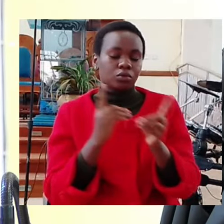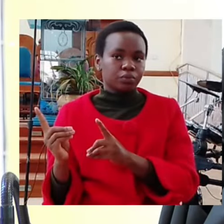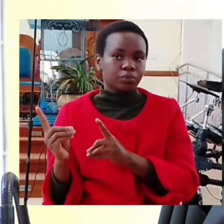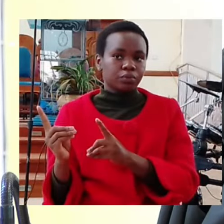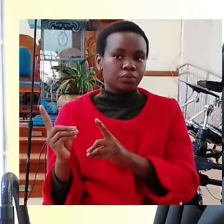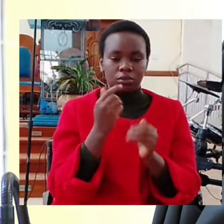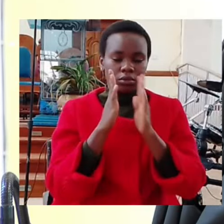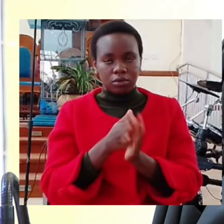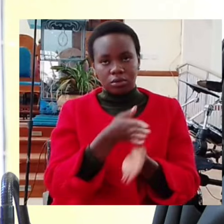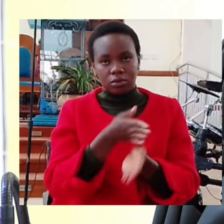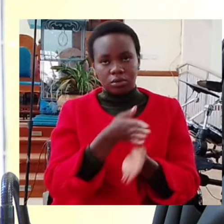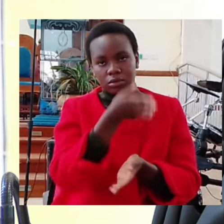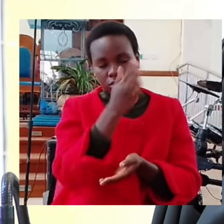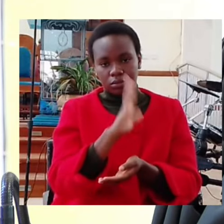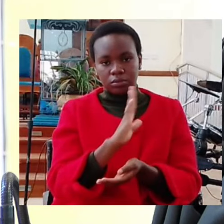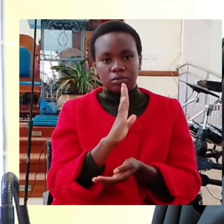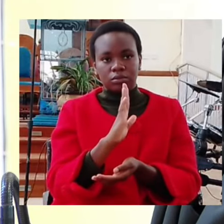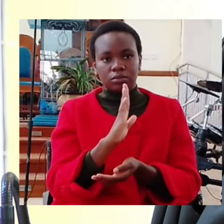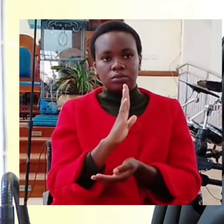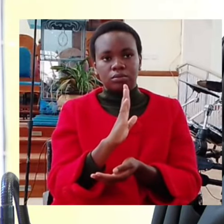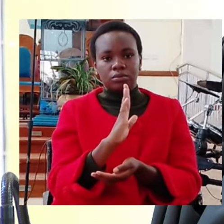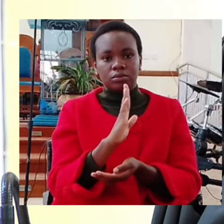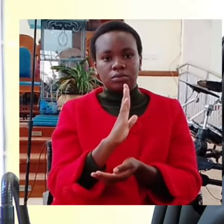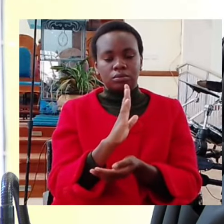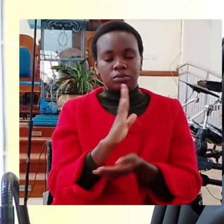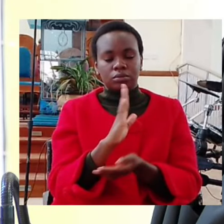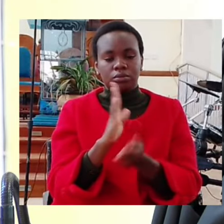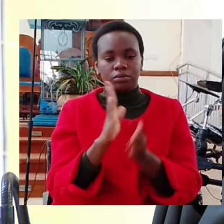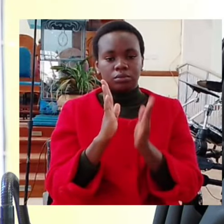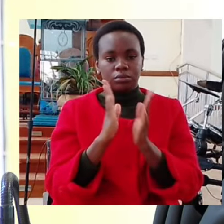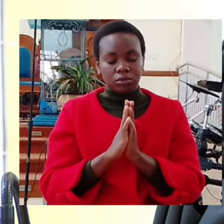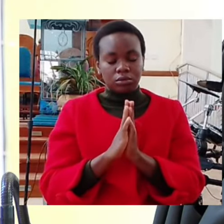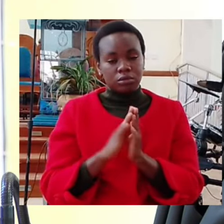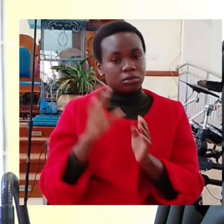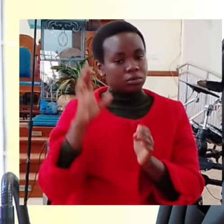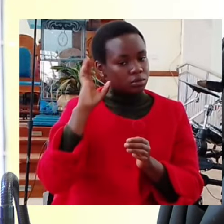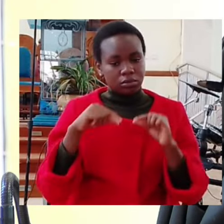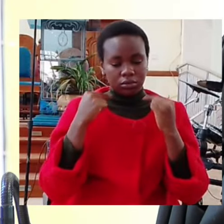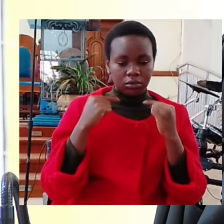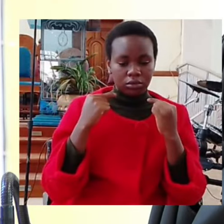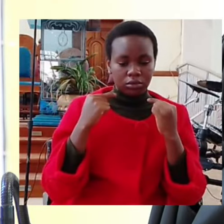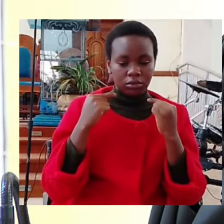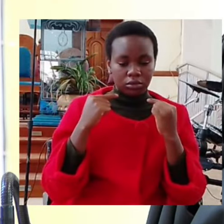gai, hari hoya, dika ni mudhikire ili ya mtu gatiri de yake hoya,